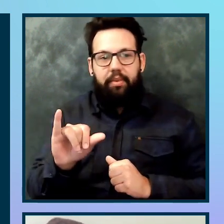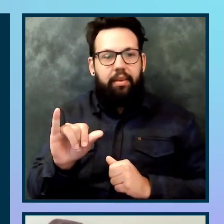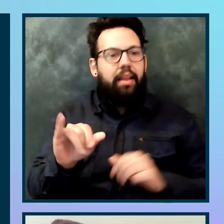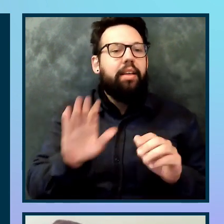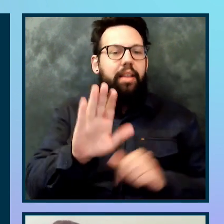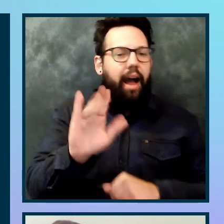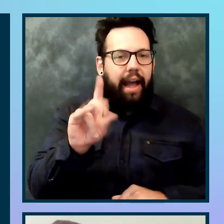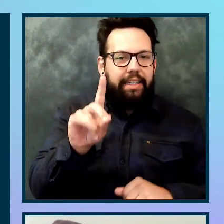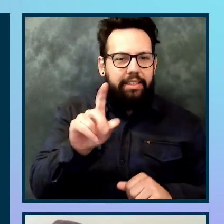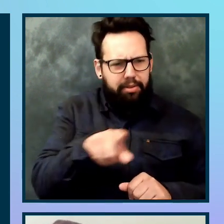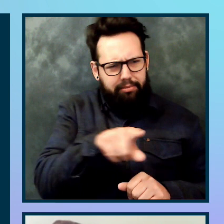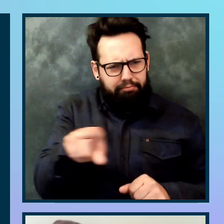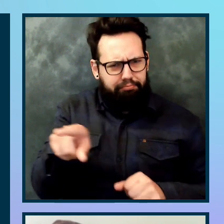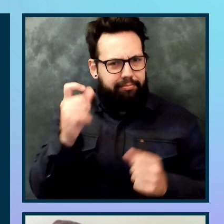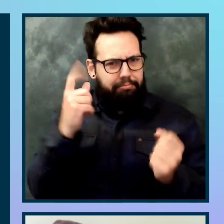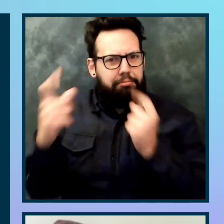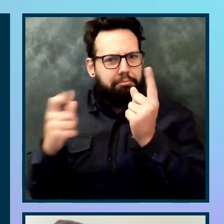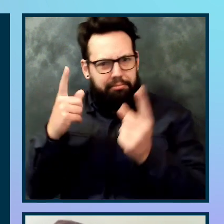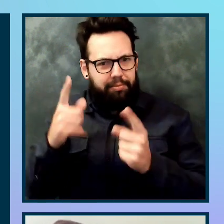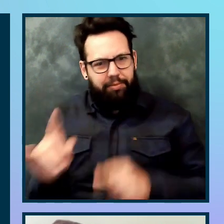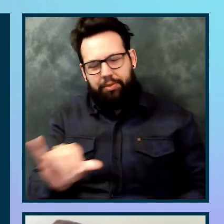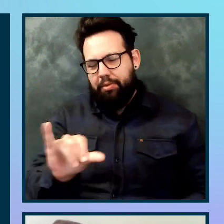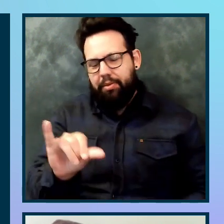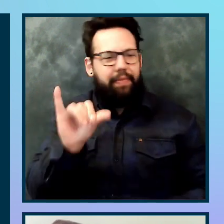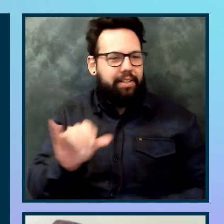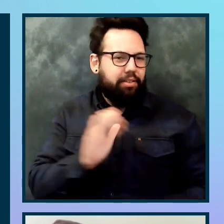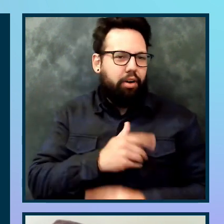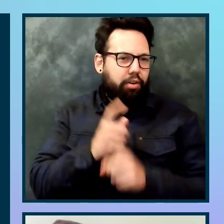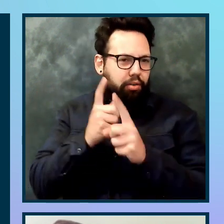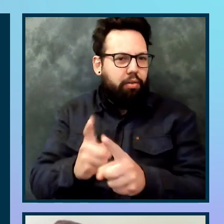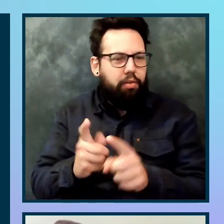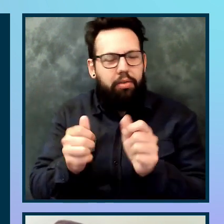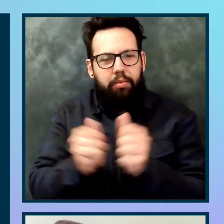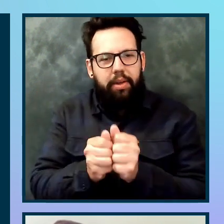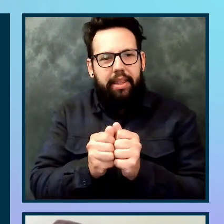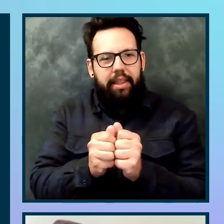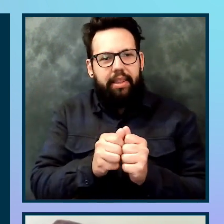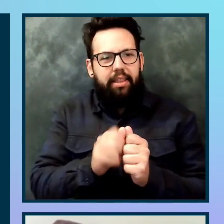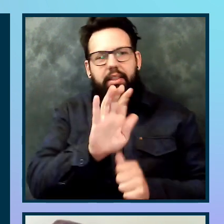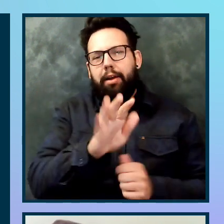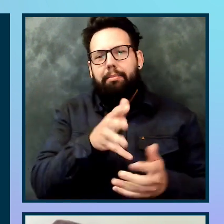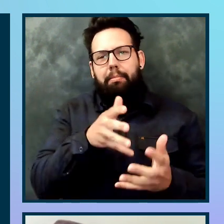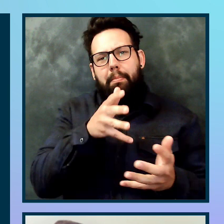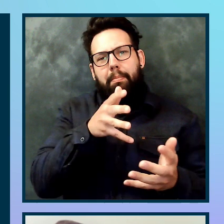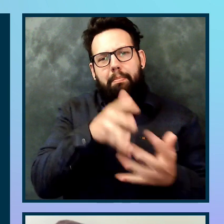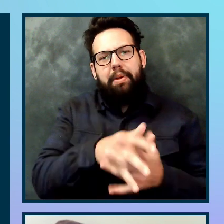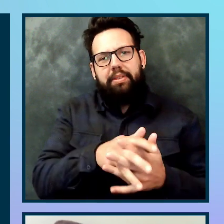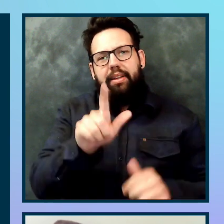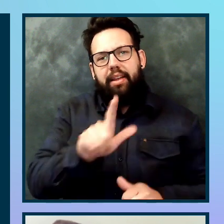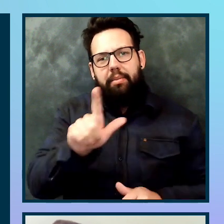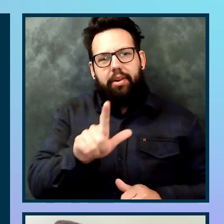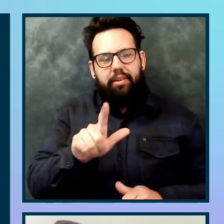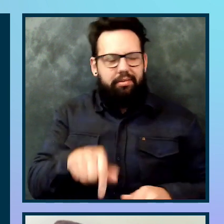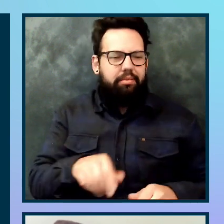as well. And that's an effort that we make as well using some of the built-in libraries that Ember gives us, which is our GUID4.